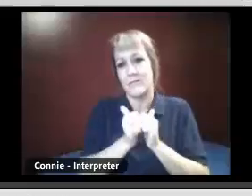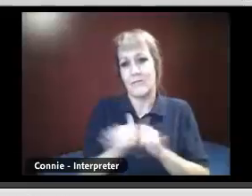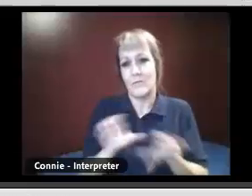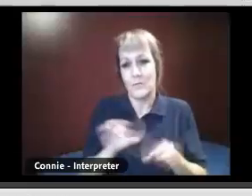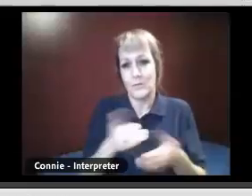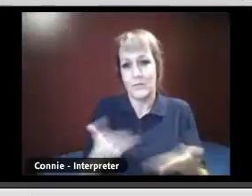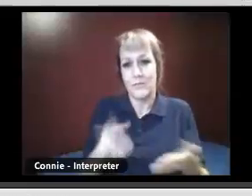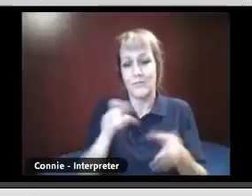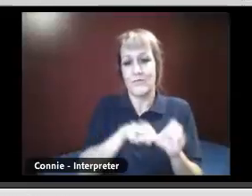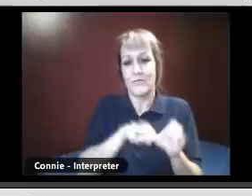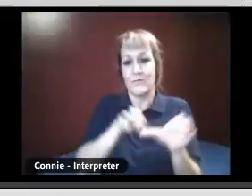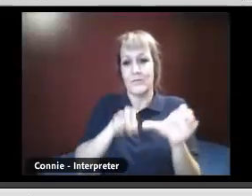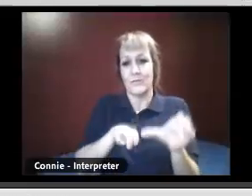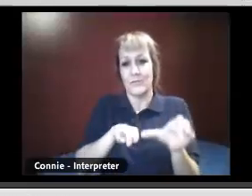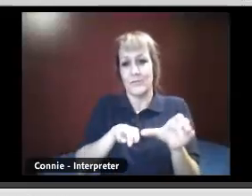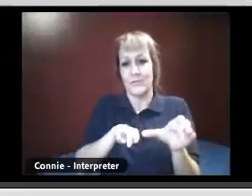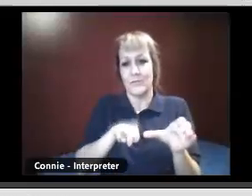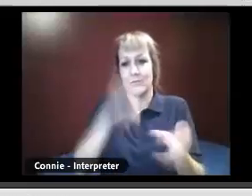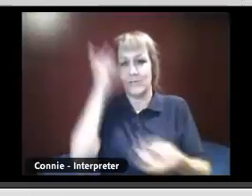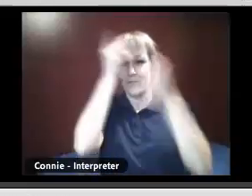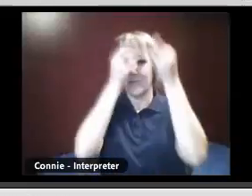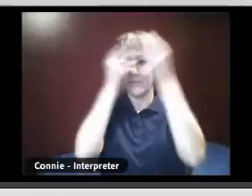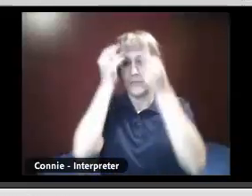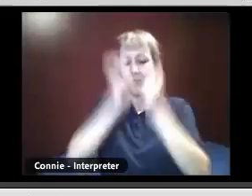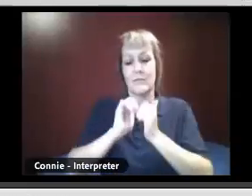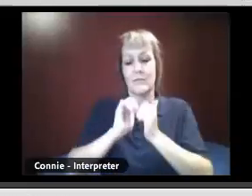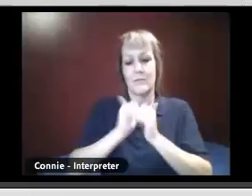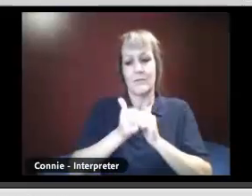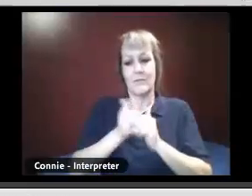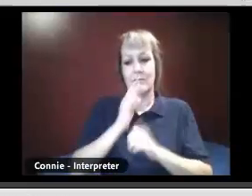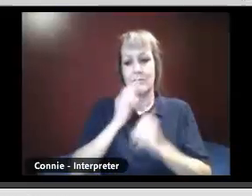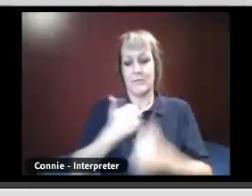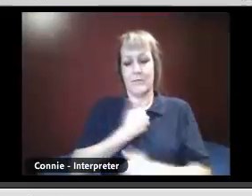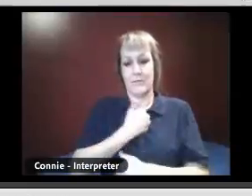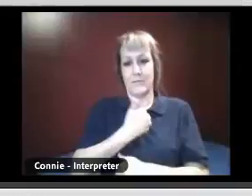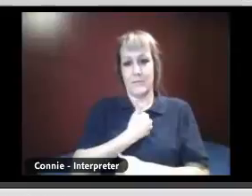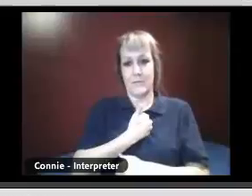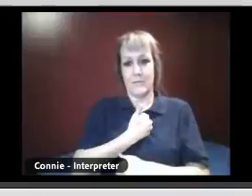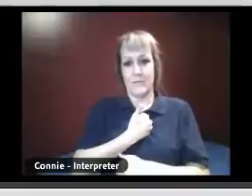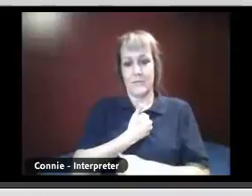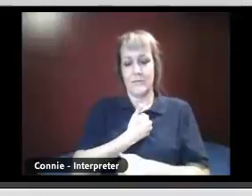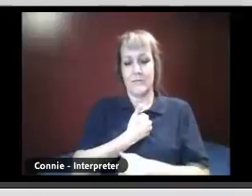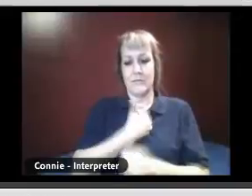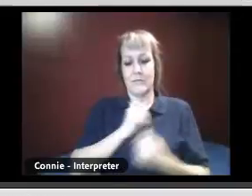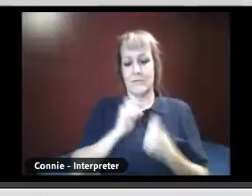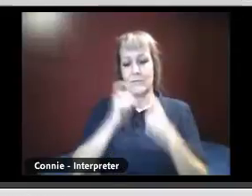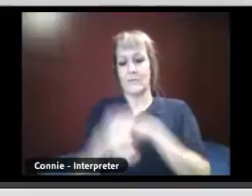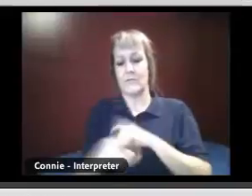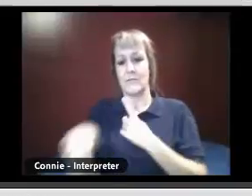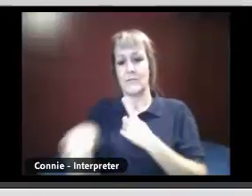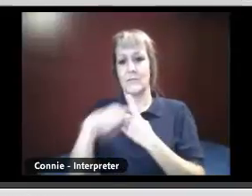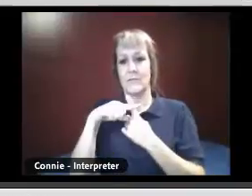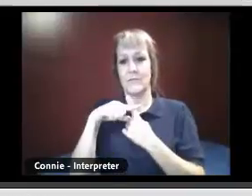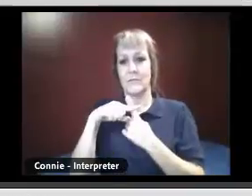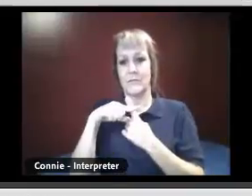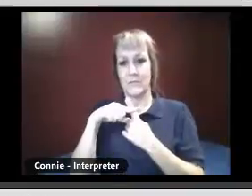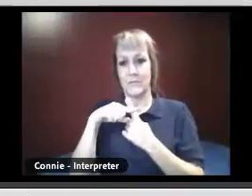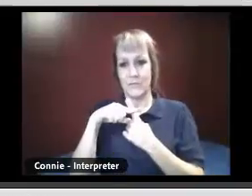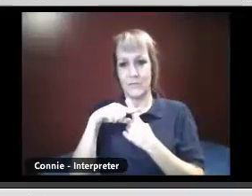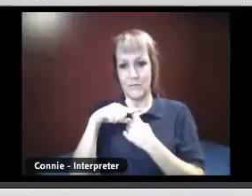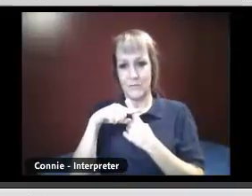step back and think about these messages that you're sending to yourself, right? And take your self-talk and turn it into a more positive, constructive way